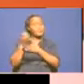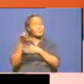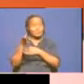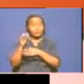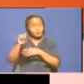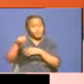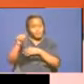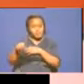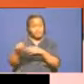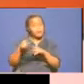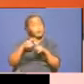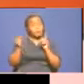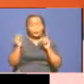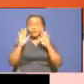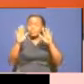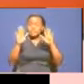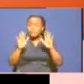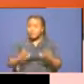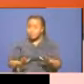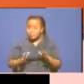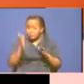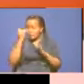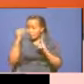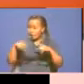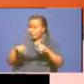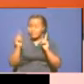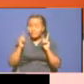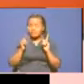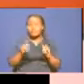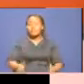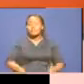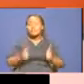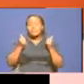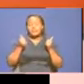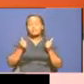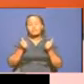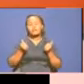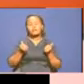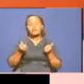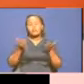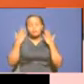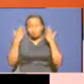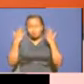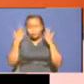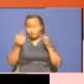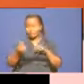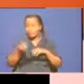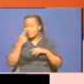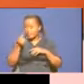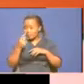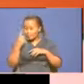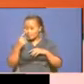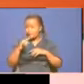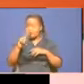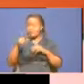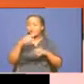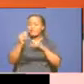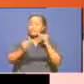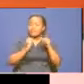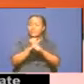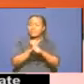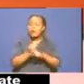prudent to remember that these patients require the drugs for life. For life, okay. Now, initially, for the first 1 year, every month, the patient has to